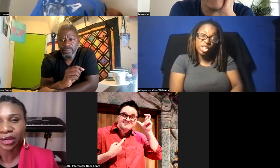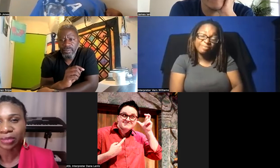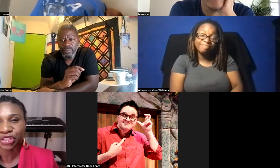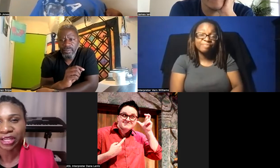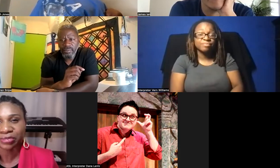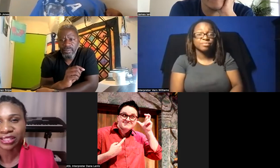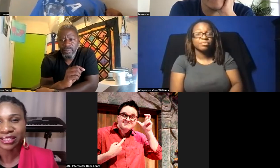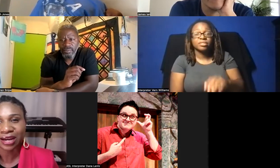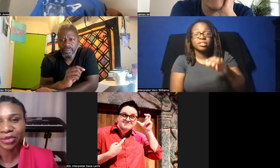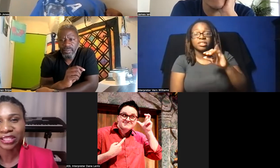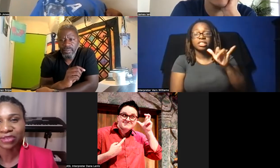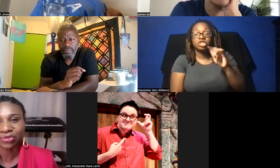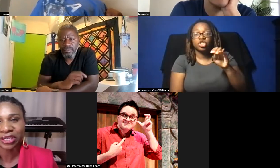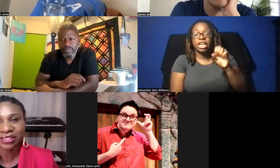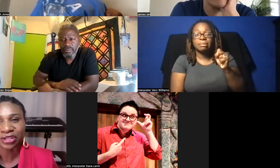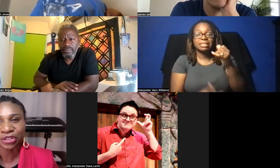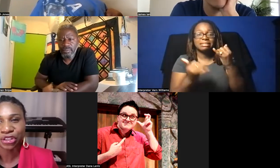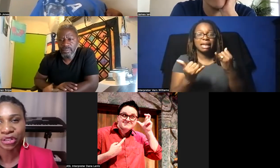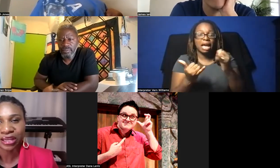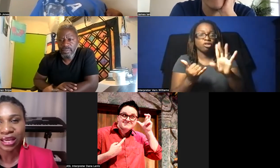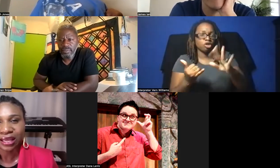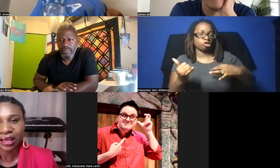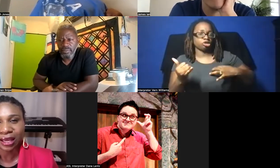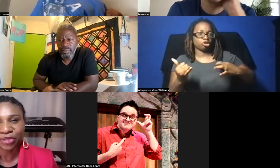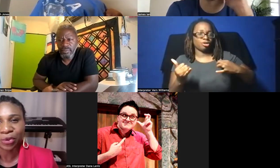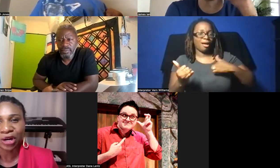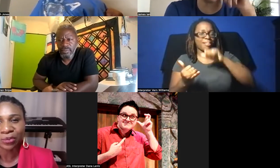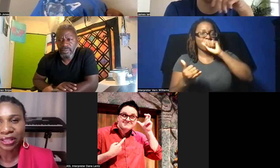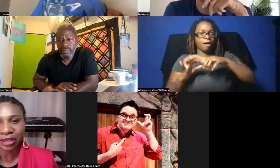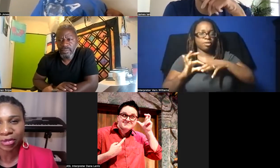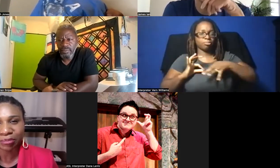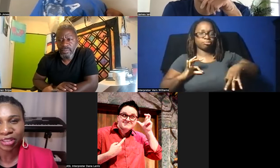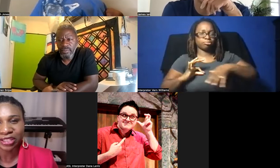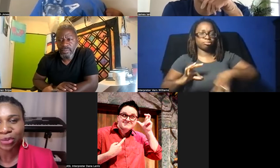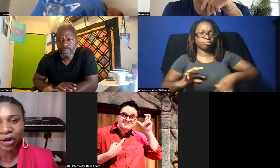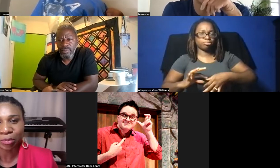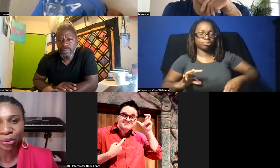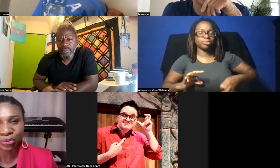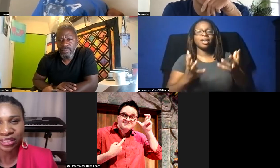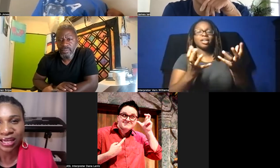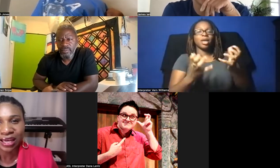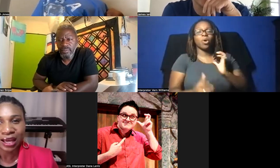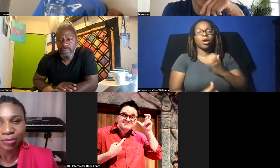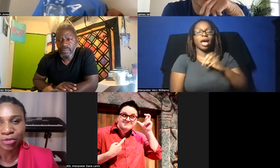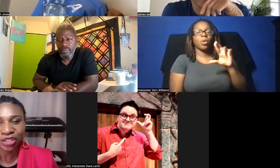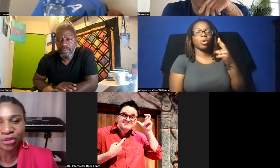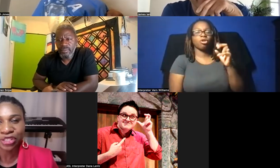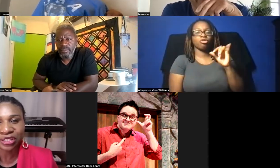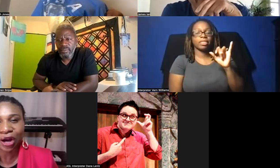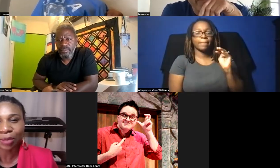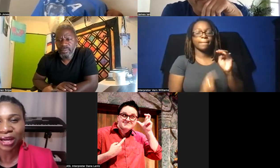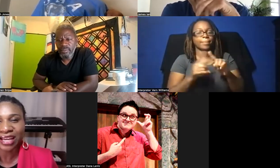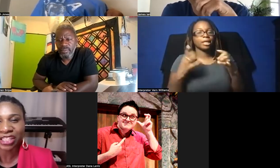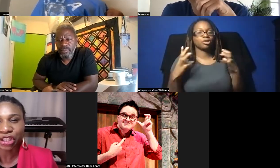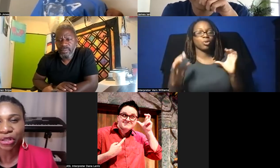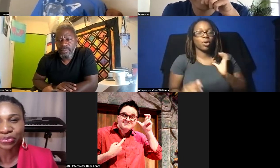you, James, because I really love what it says on your shirt. They want our rhythm, but they don't want our blues. Can you just